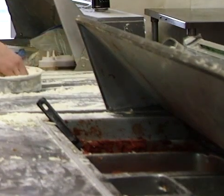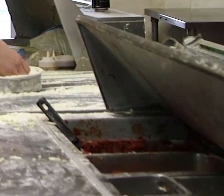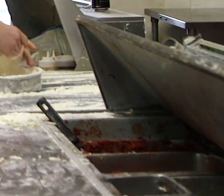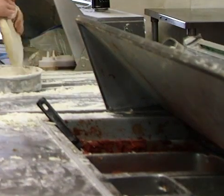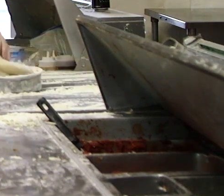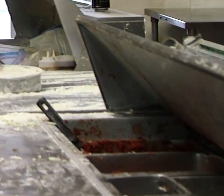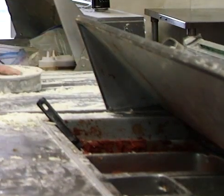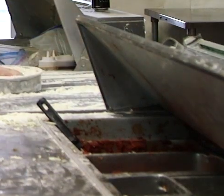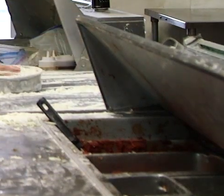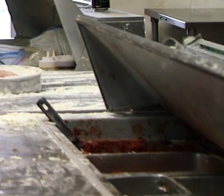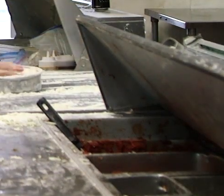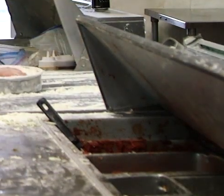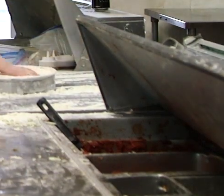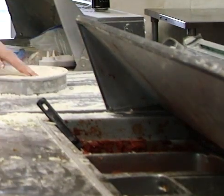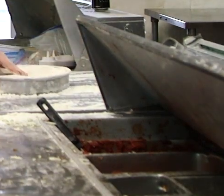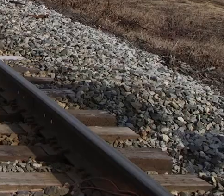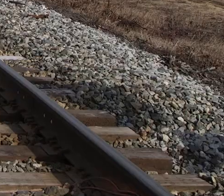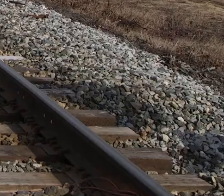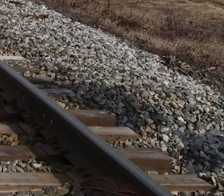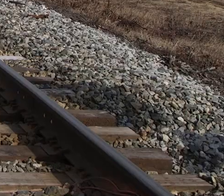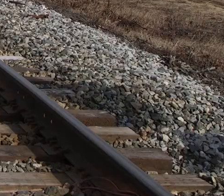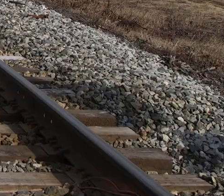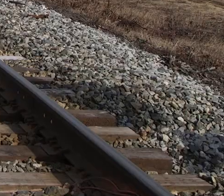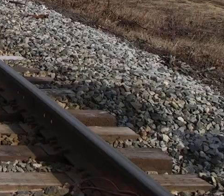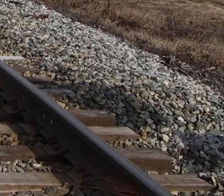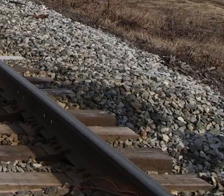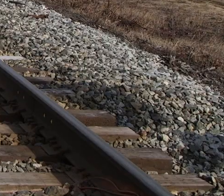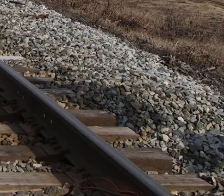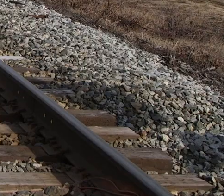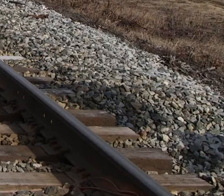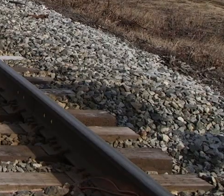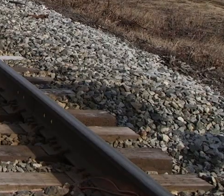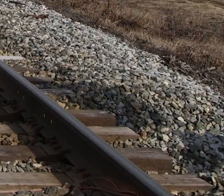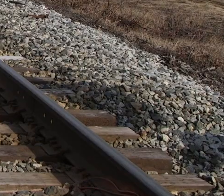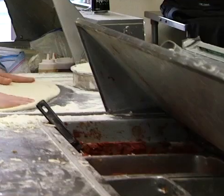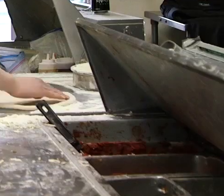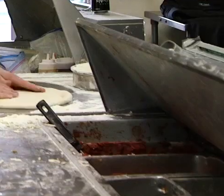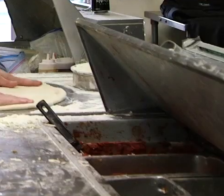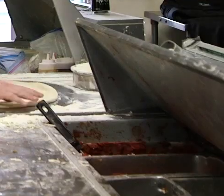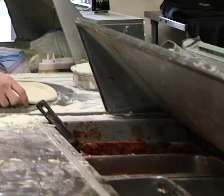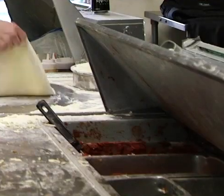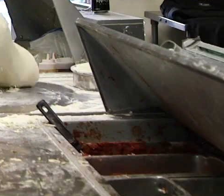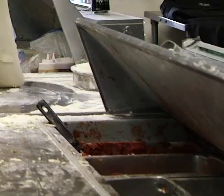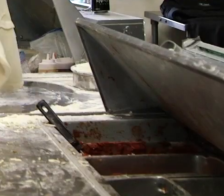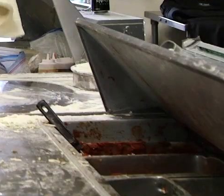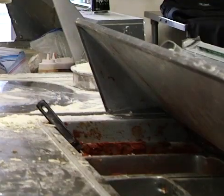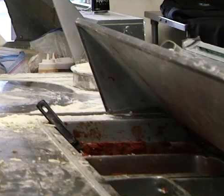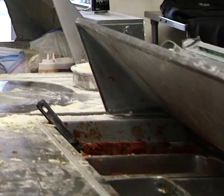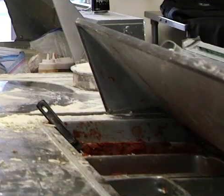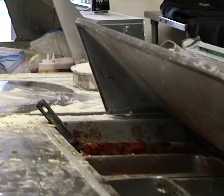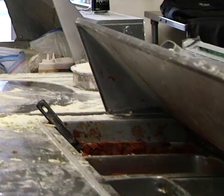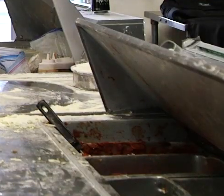are resilient. We don't give up. We are Houston Hawks. Instead of giving up, our staff and principals